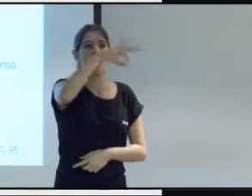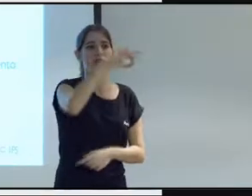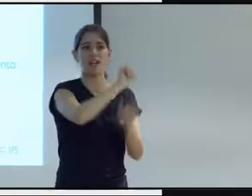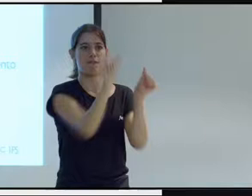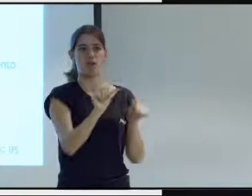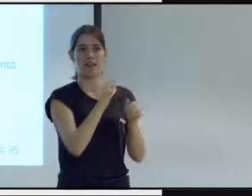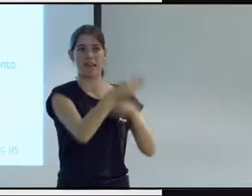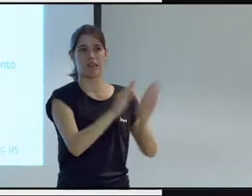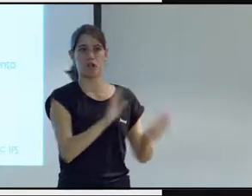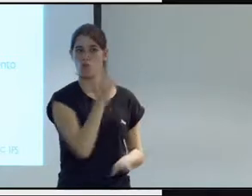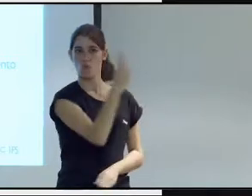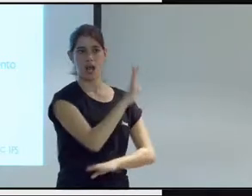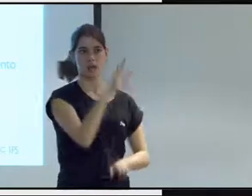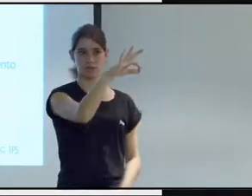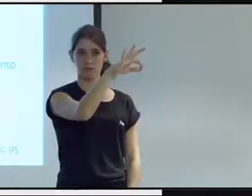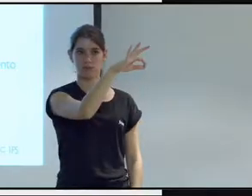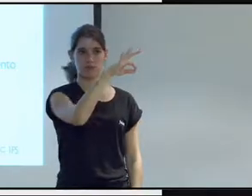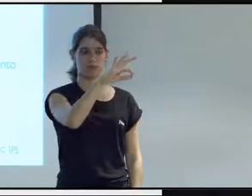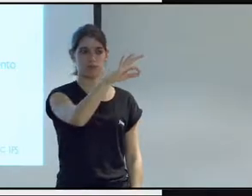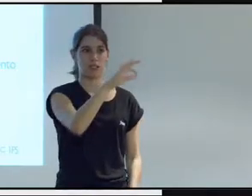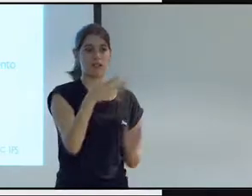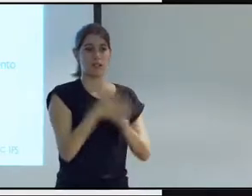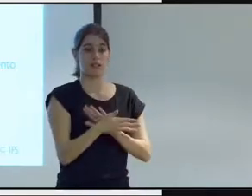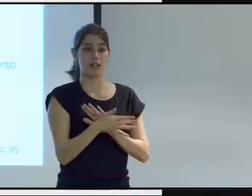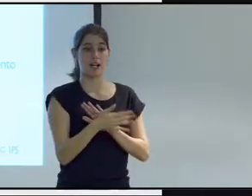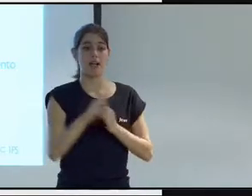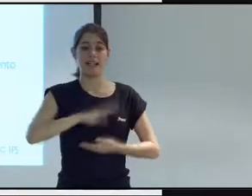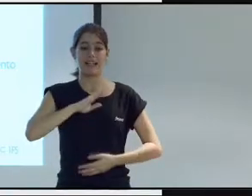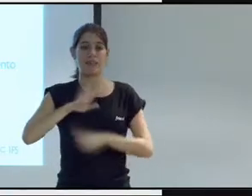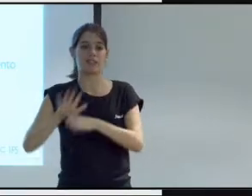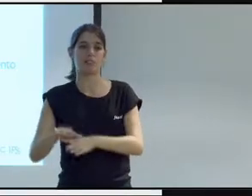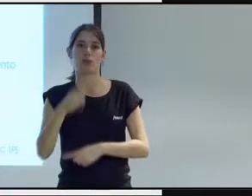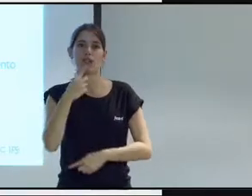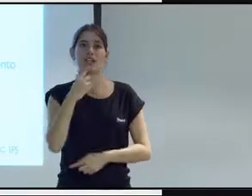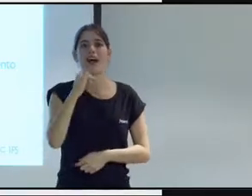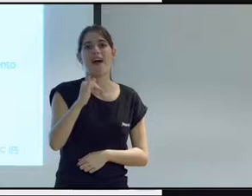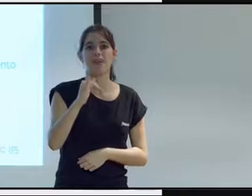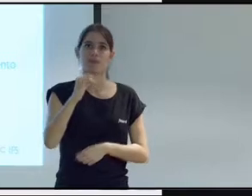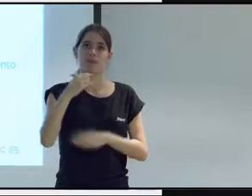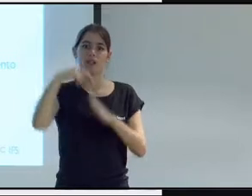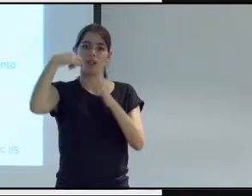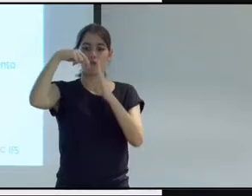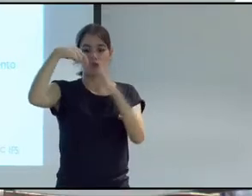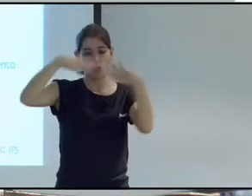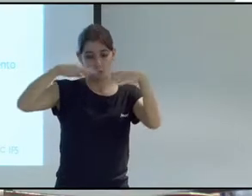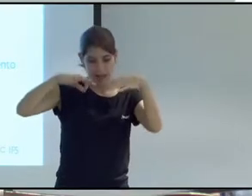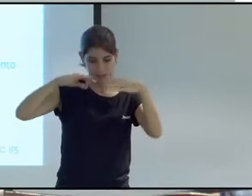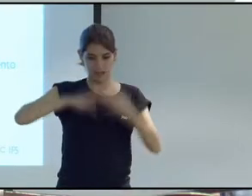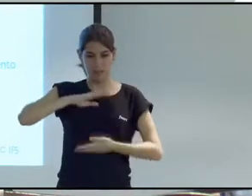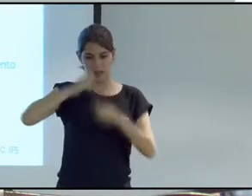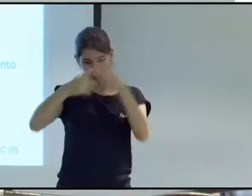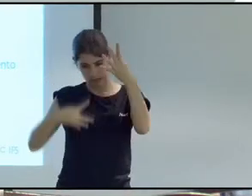or abilities is the only way to work. It's not just enough to say there are groups